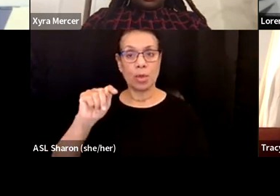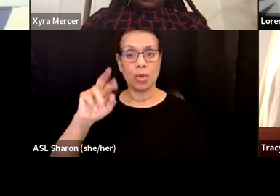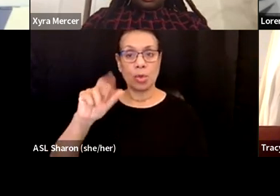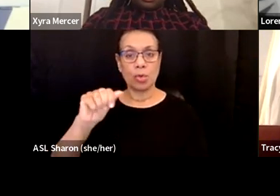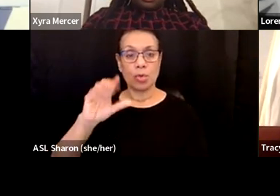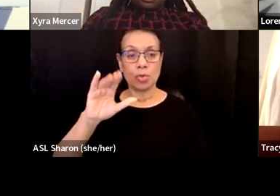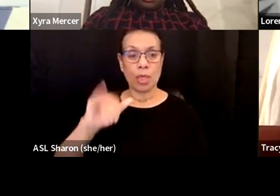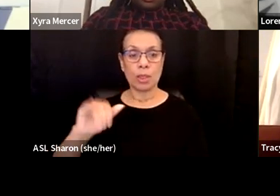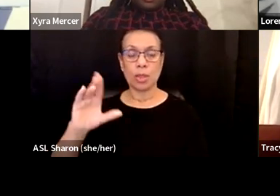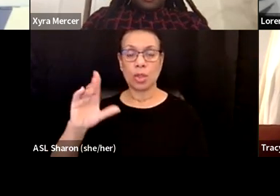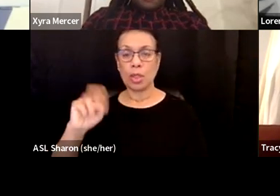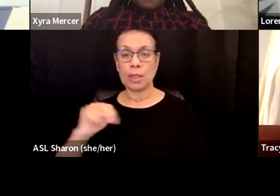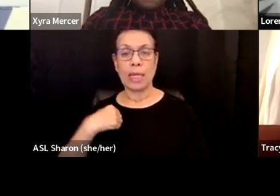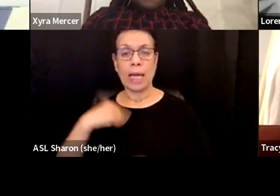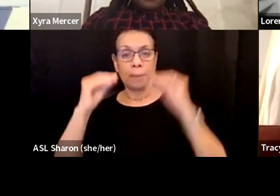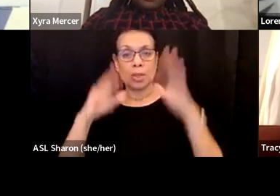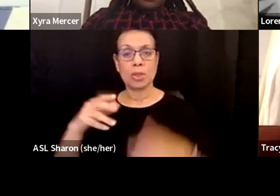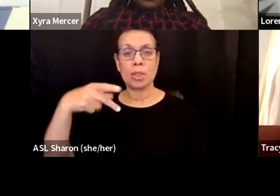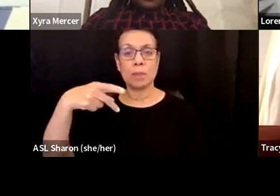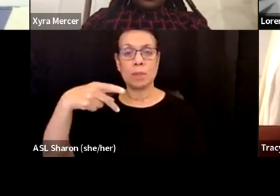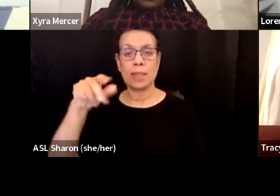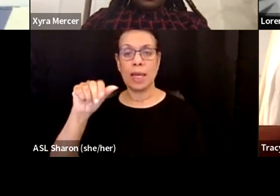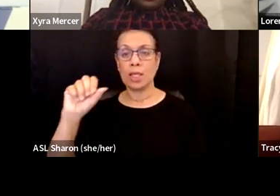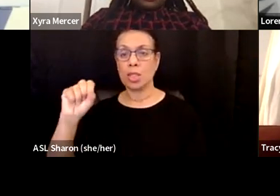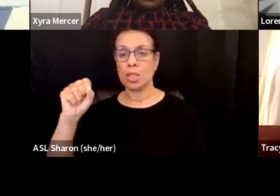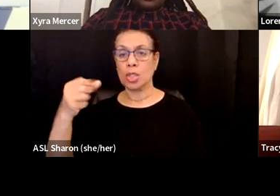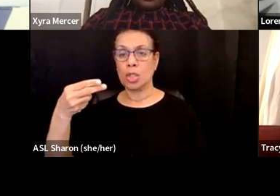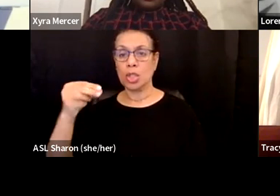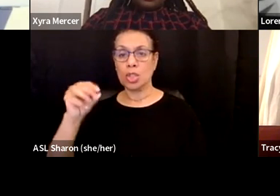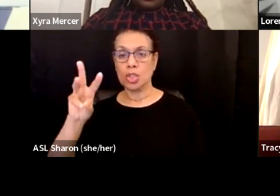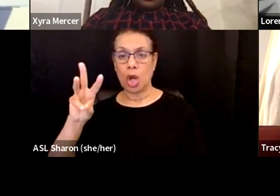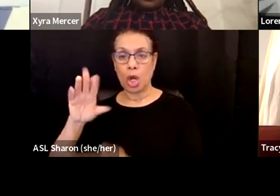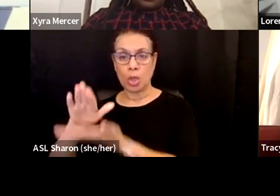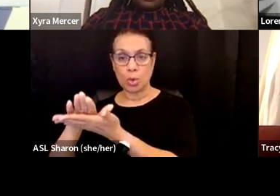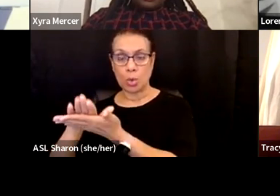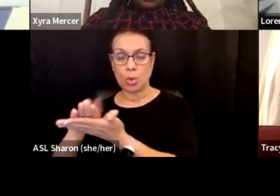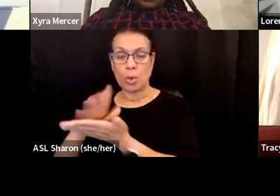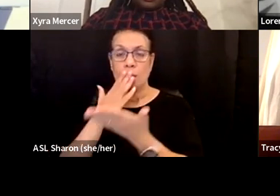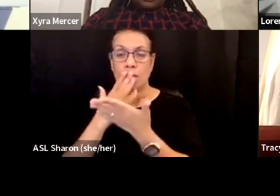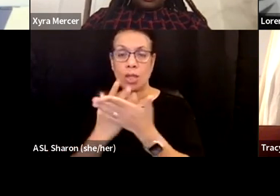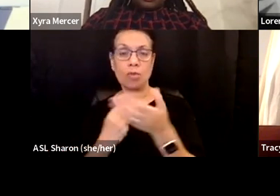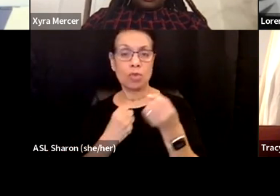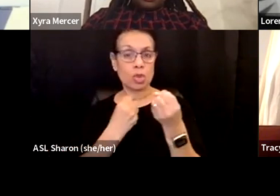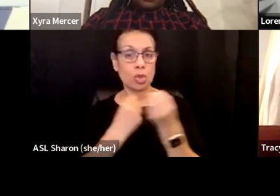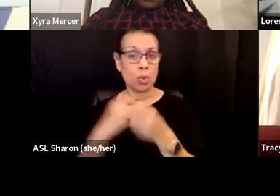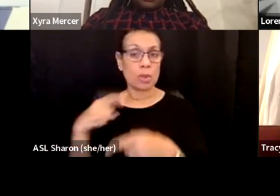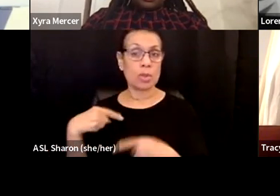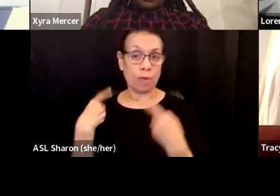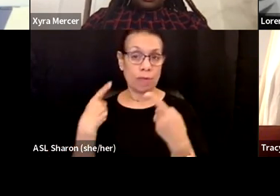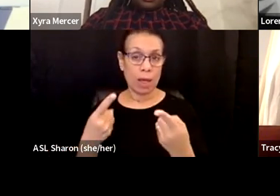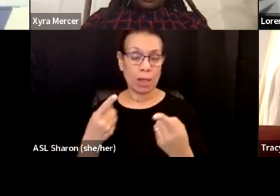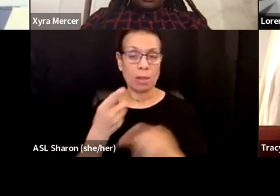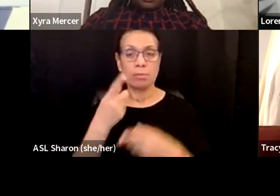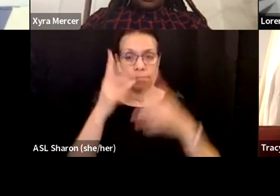i'm a teacher at the pa shaw elementary school i want to first thank you for your support of our advocacy thus far dr